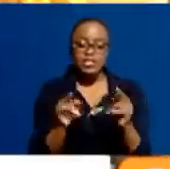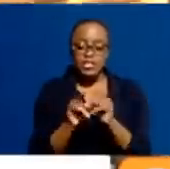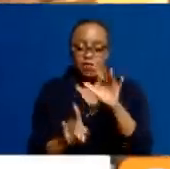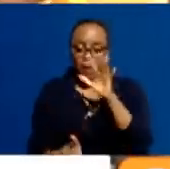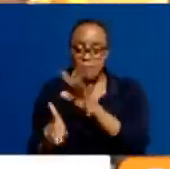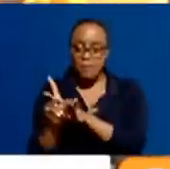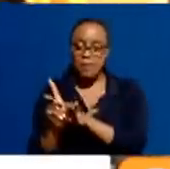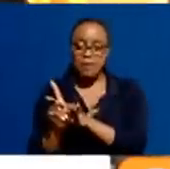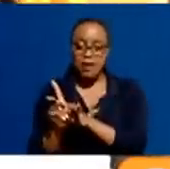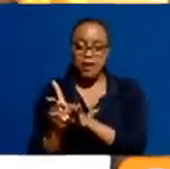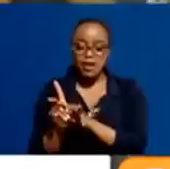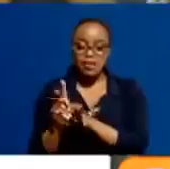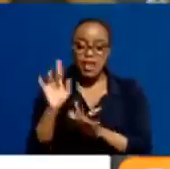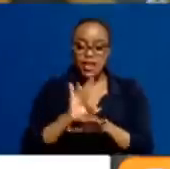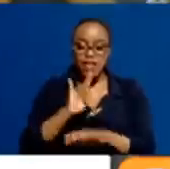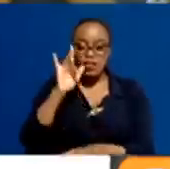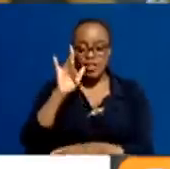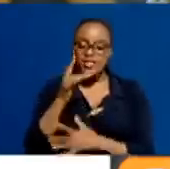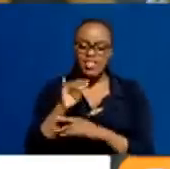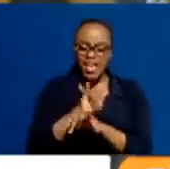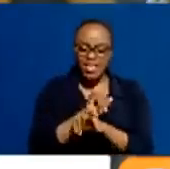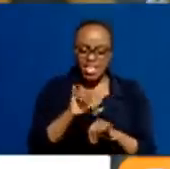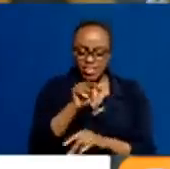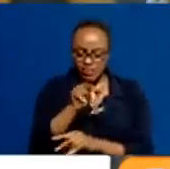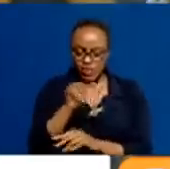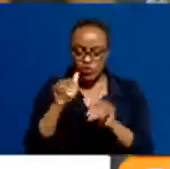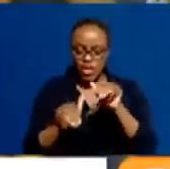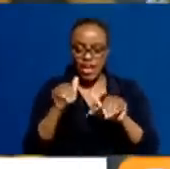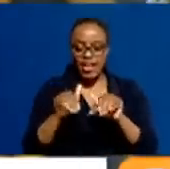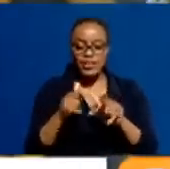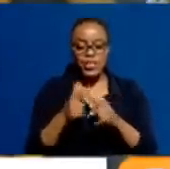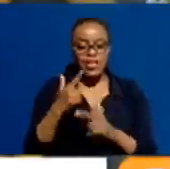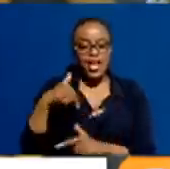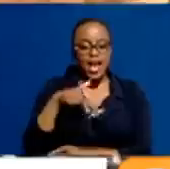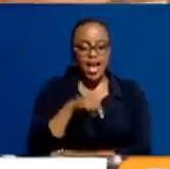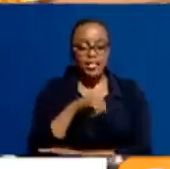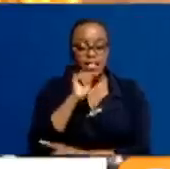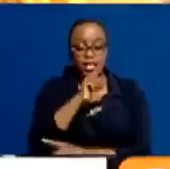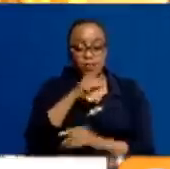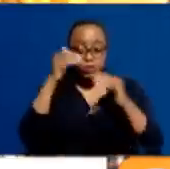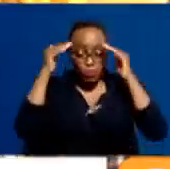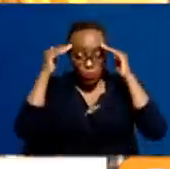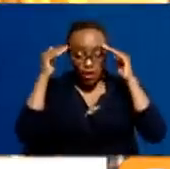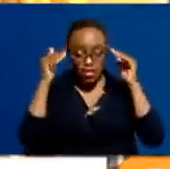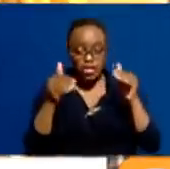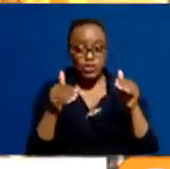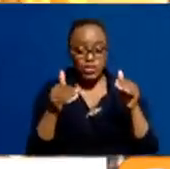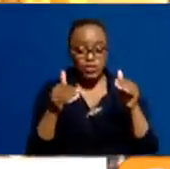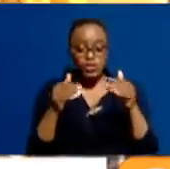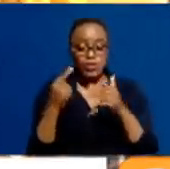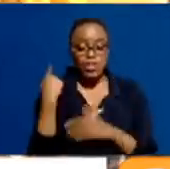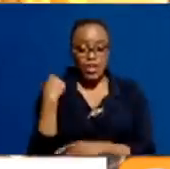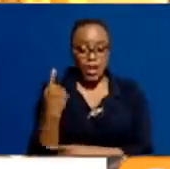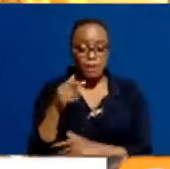arising and affecting the integrity of this election, should we even pay attention to the